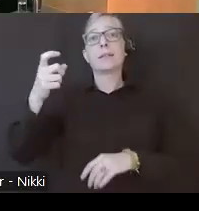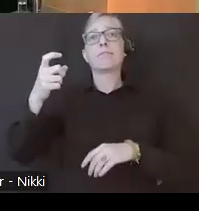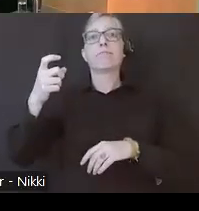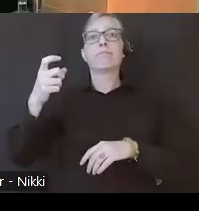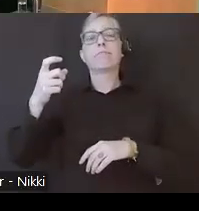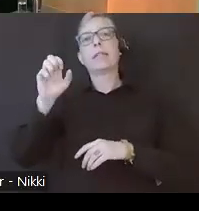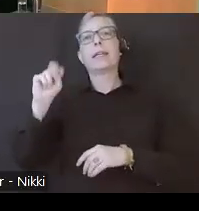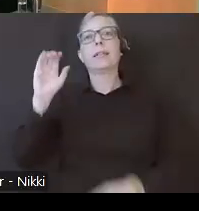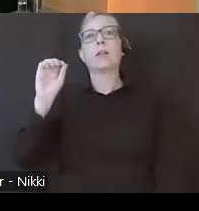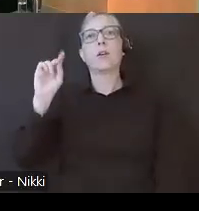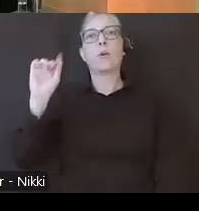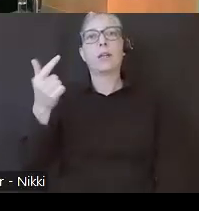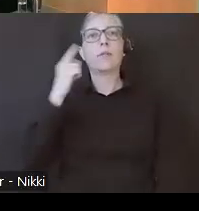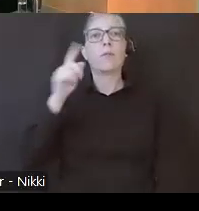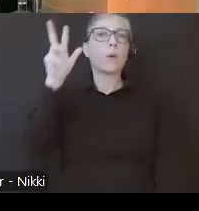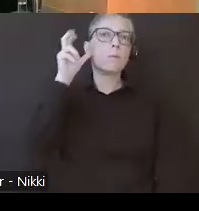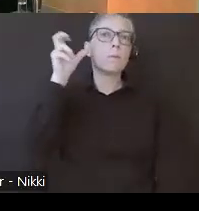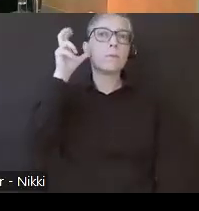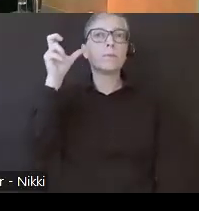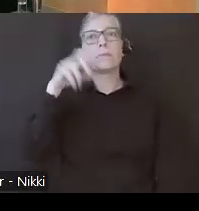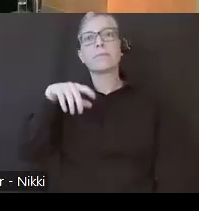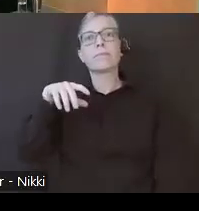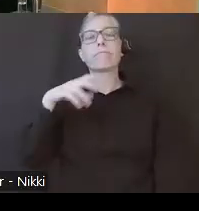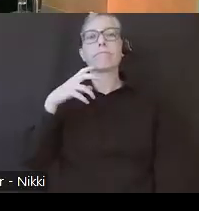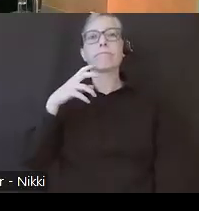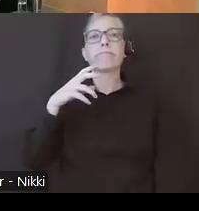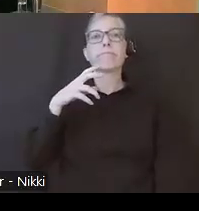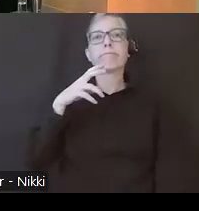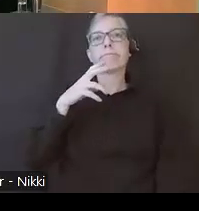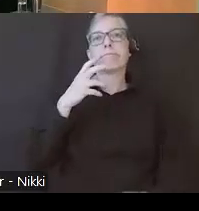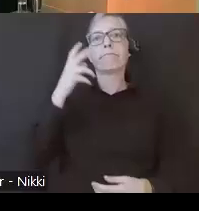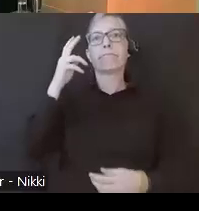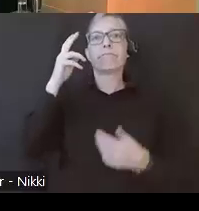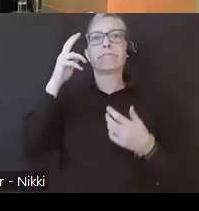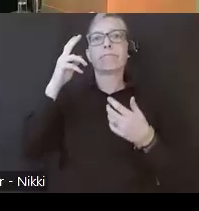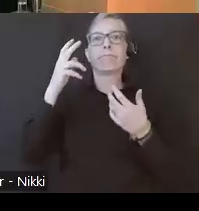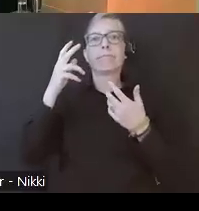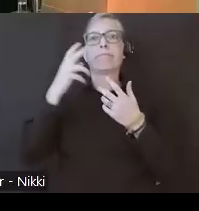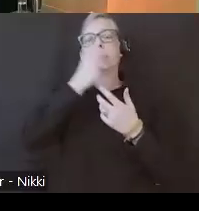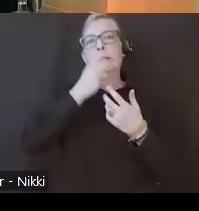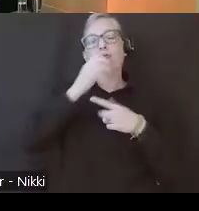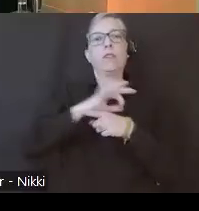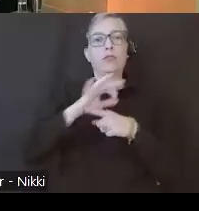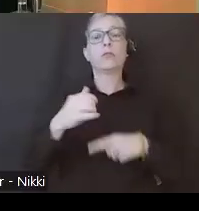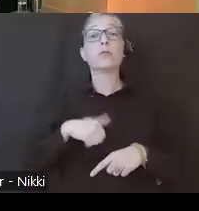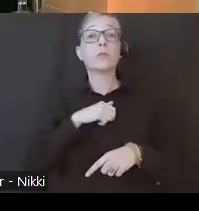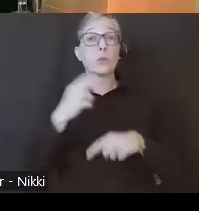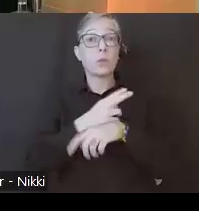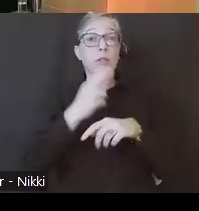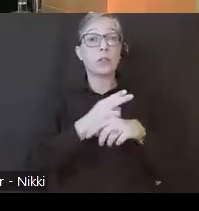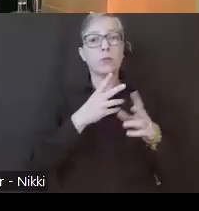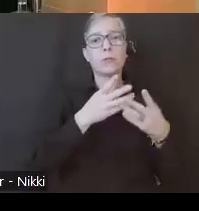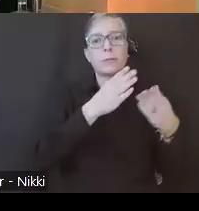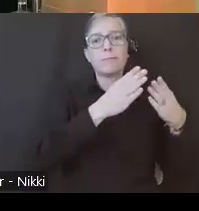an important aspect of these measures is that we use partial correlation methods to basically assess